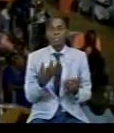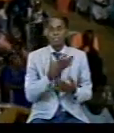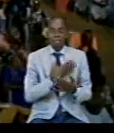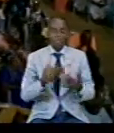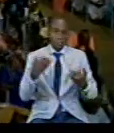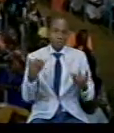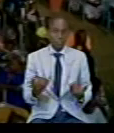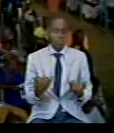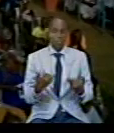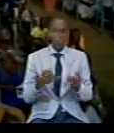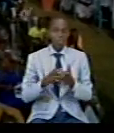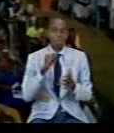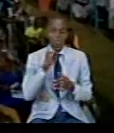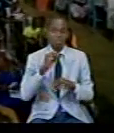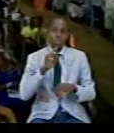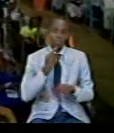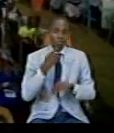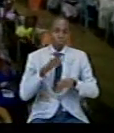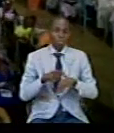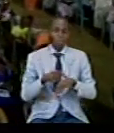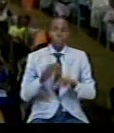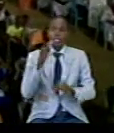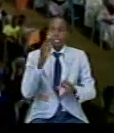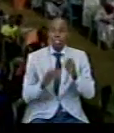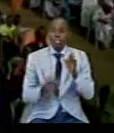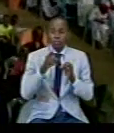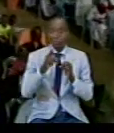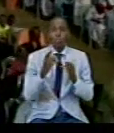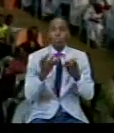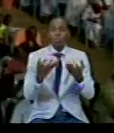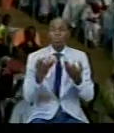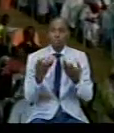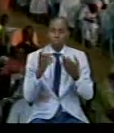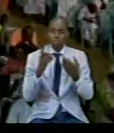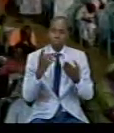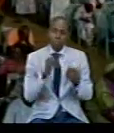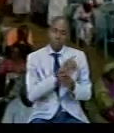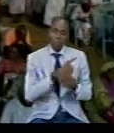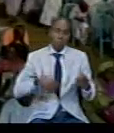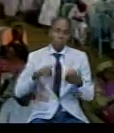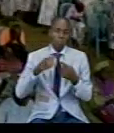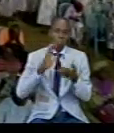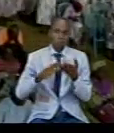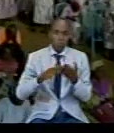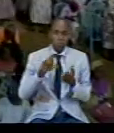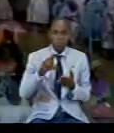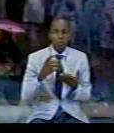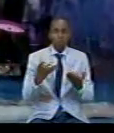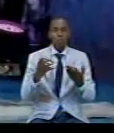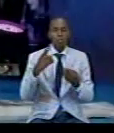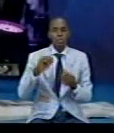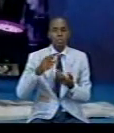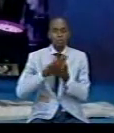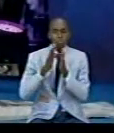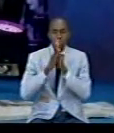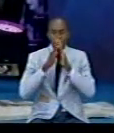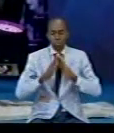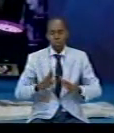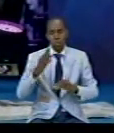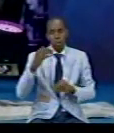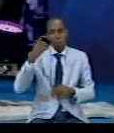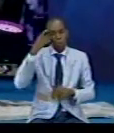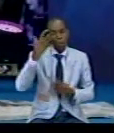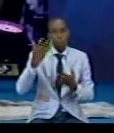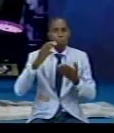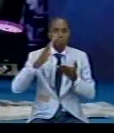you're coming to the Lord right now and you want his forgiveness, you want the peace of mind, you want the pardon, you want